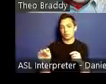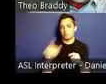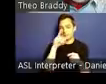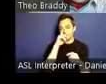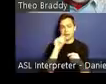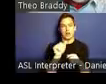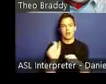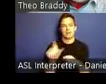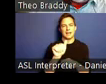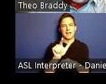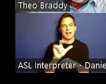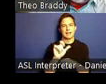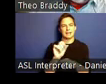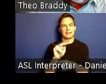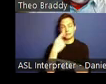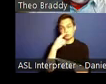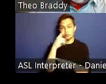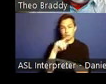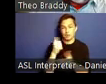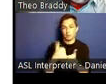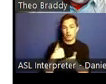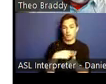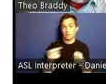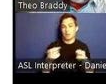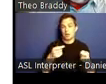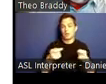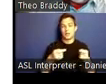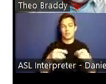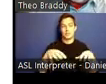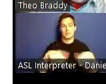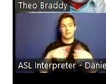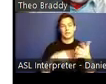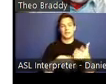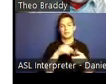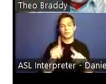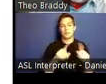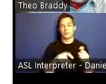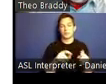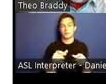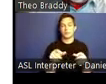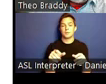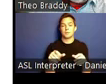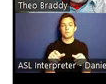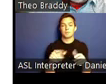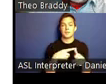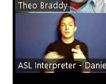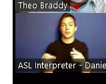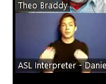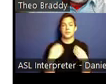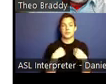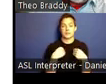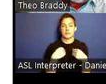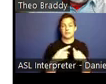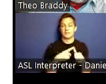Allison if you would help us moderate these questions and give us the